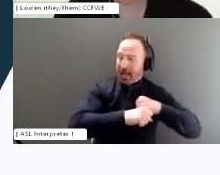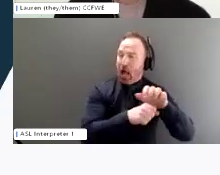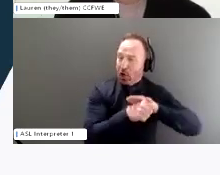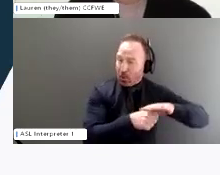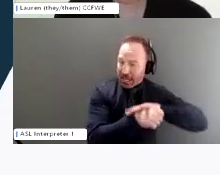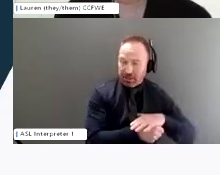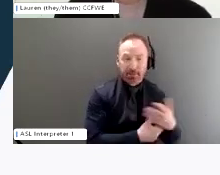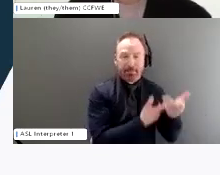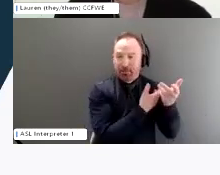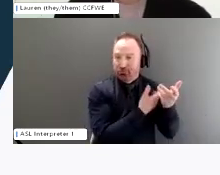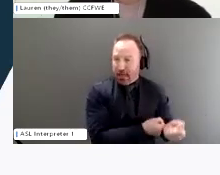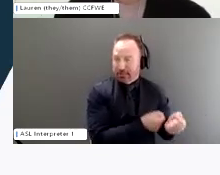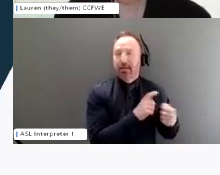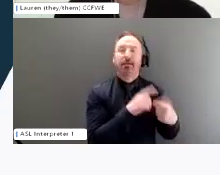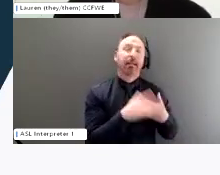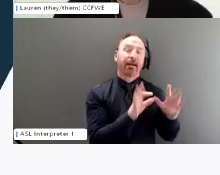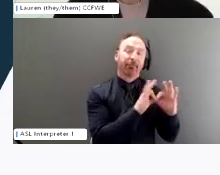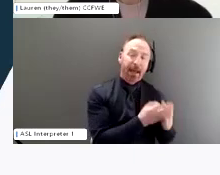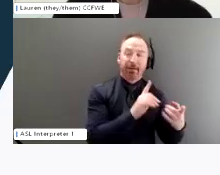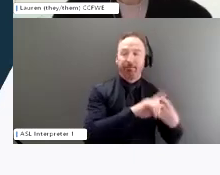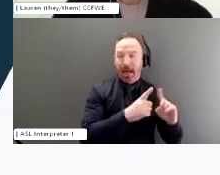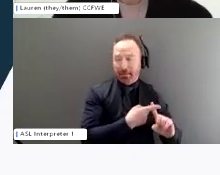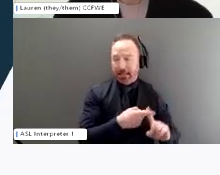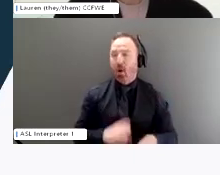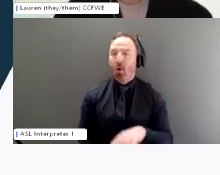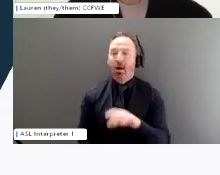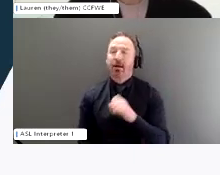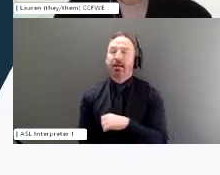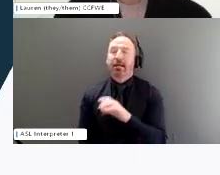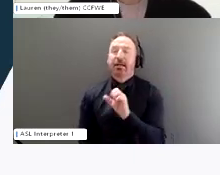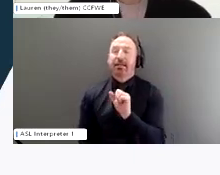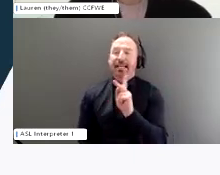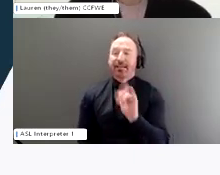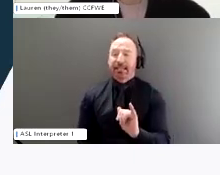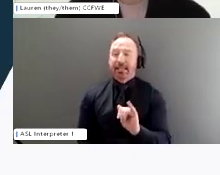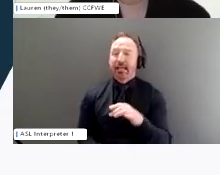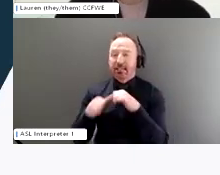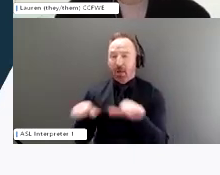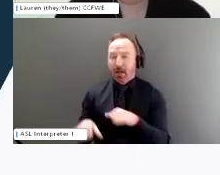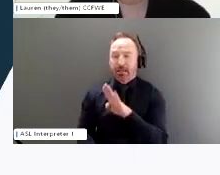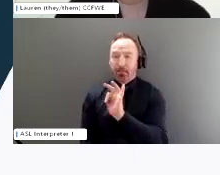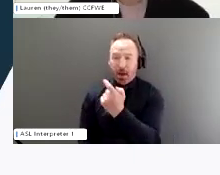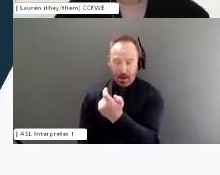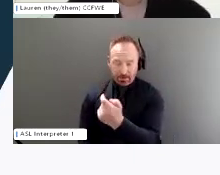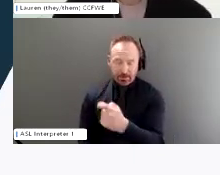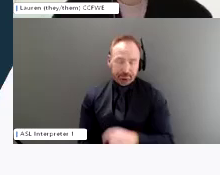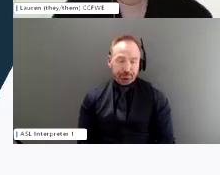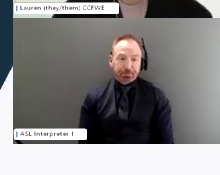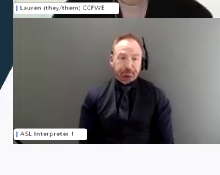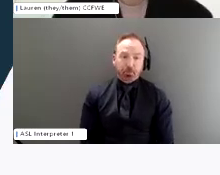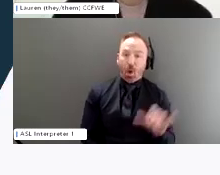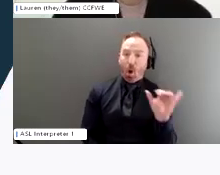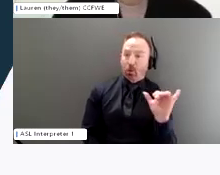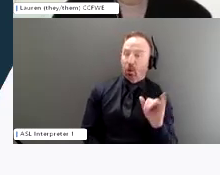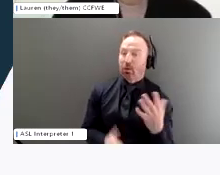only they have access to. We also encourage survivors to regularly obtain a credit report and